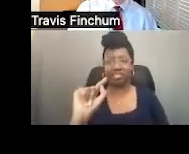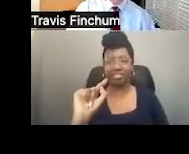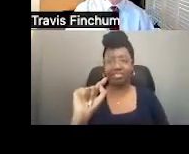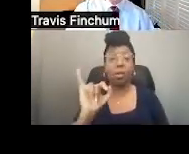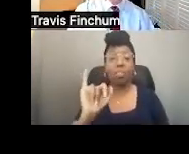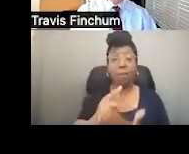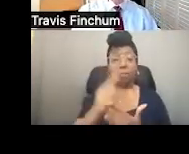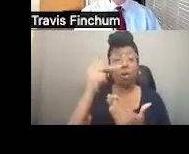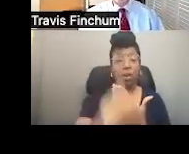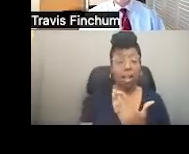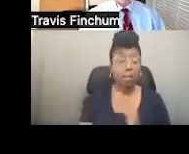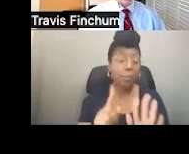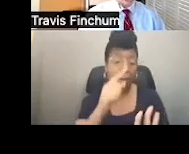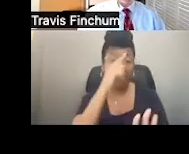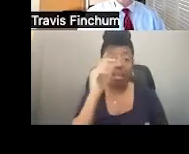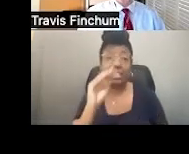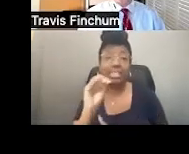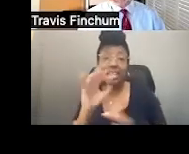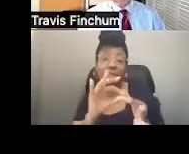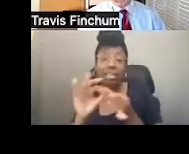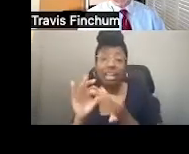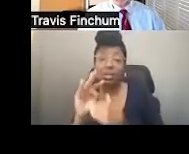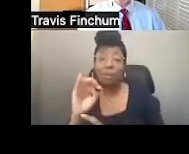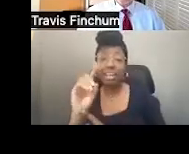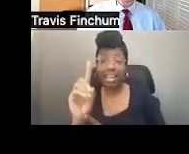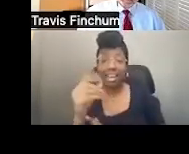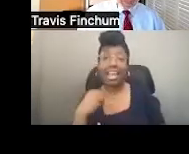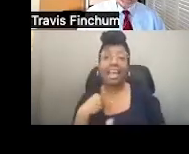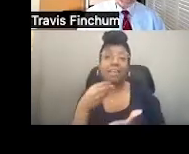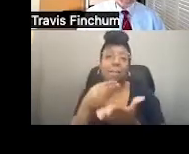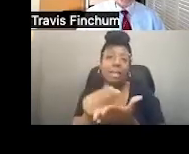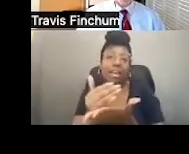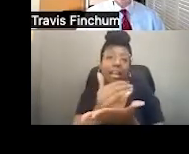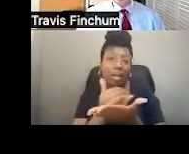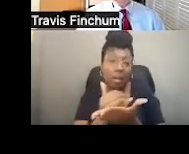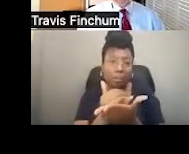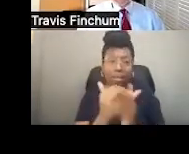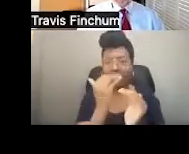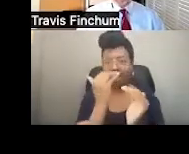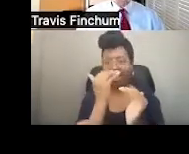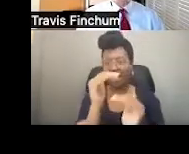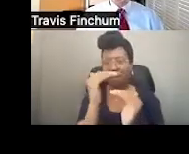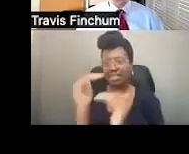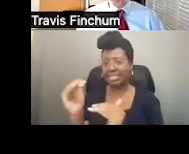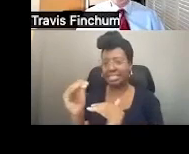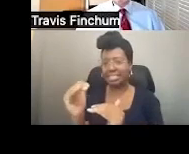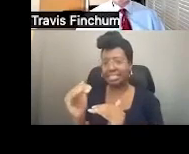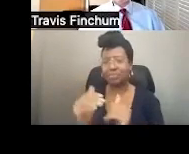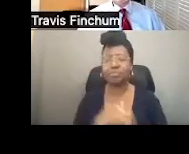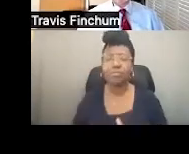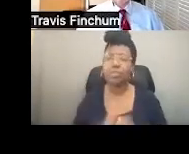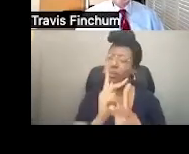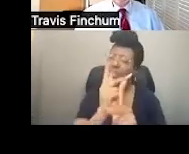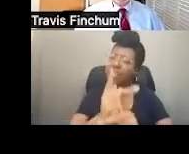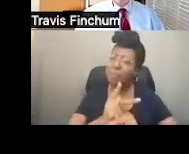because it's a Medicaid program, it has income and asset or resource limits for it. So we have to be careful